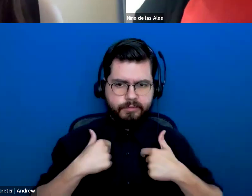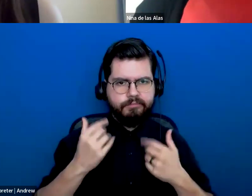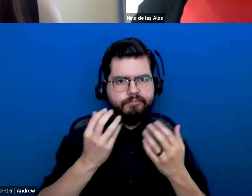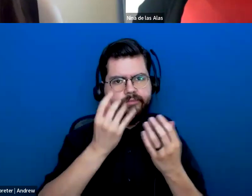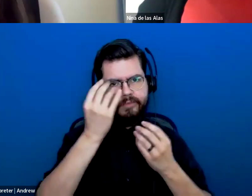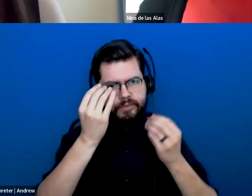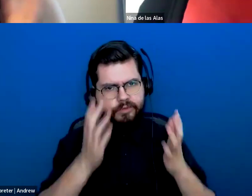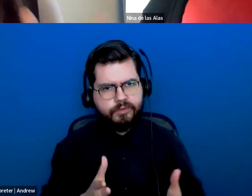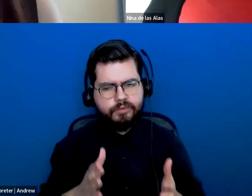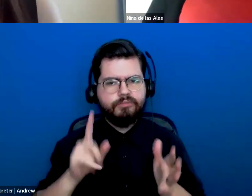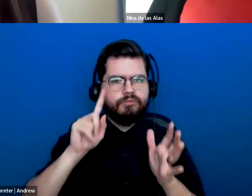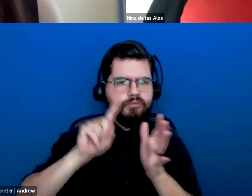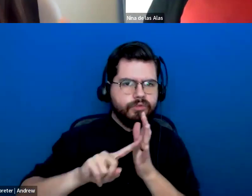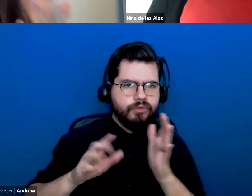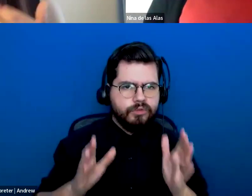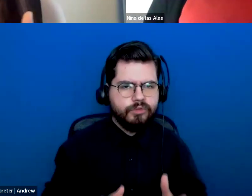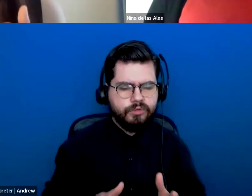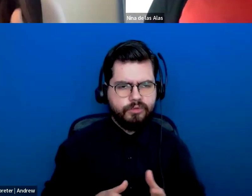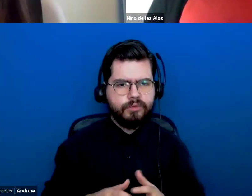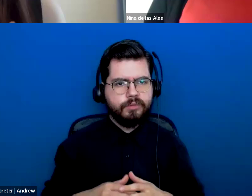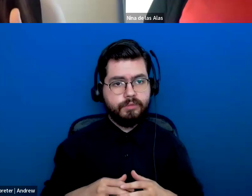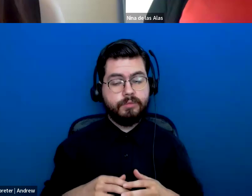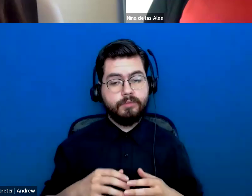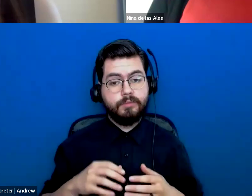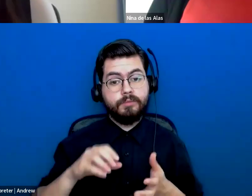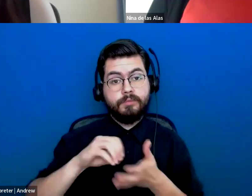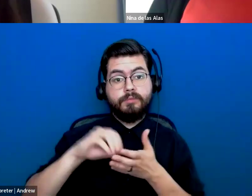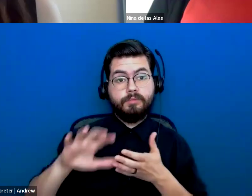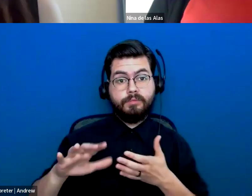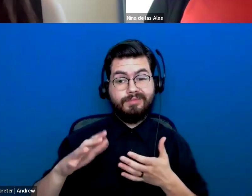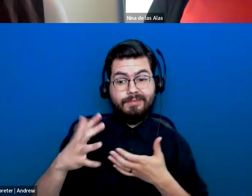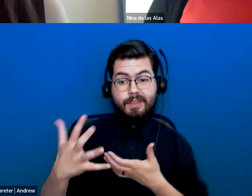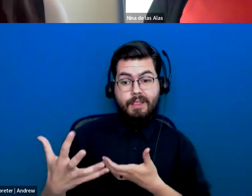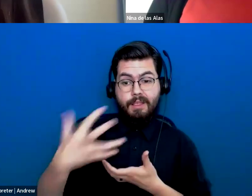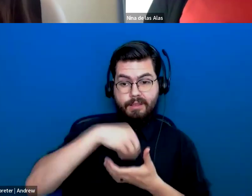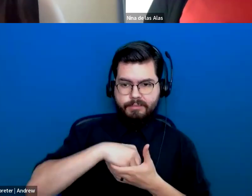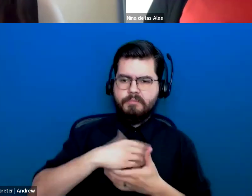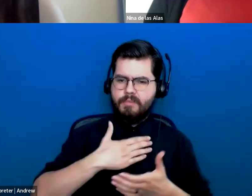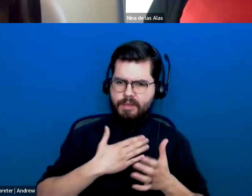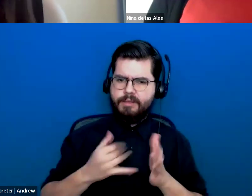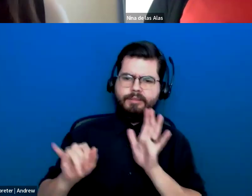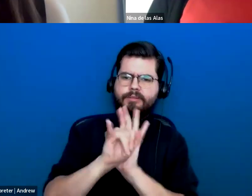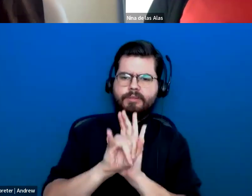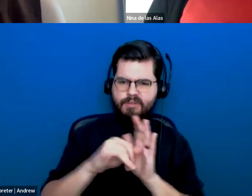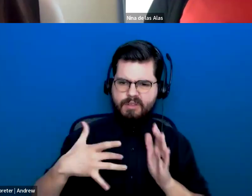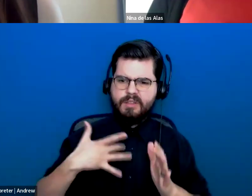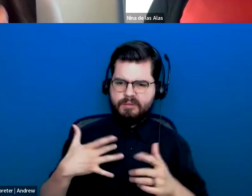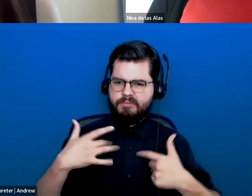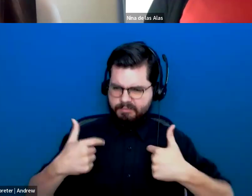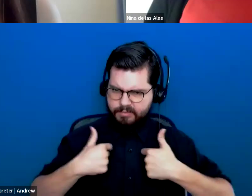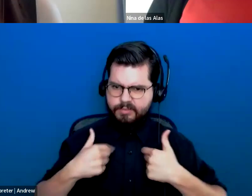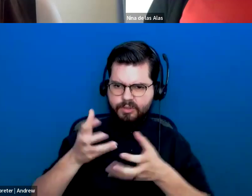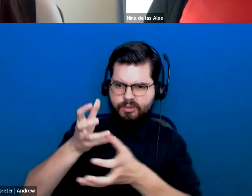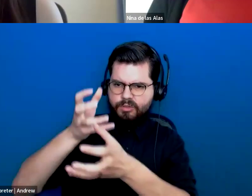to knowledge. When students internalize this scholar identity, they are much less likely to fall into